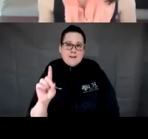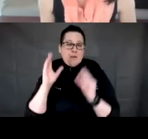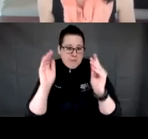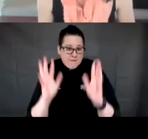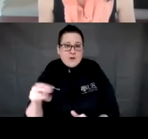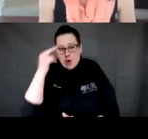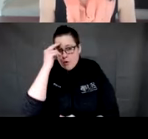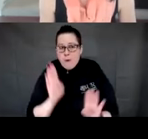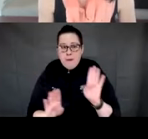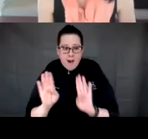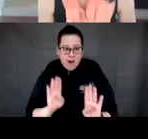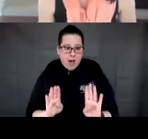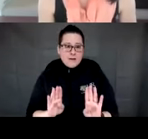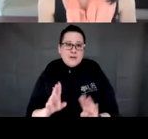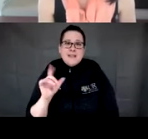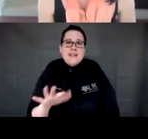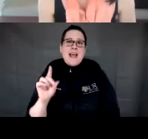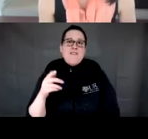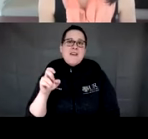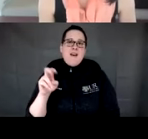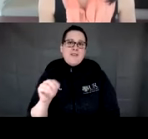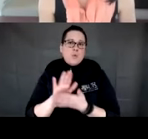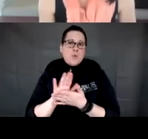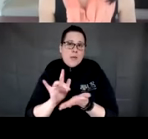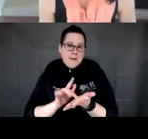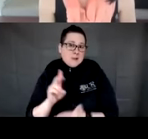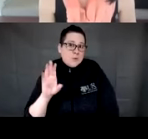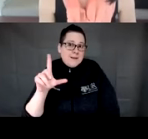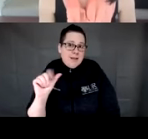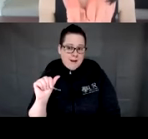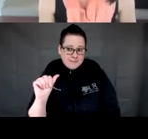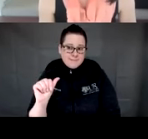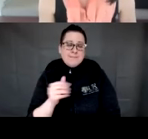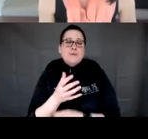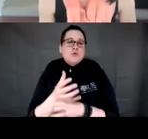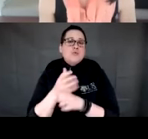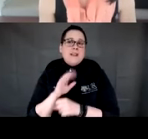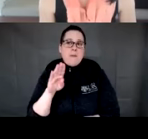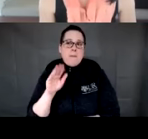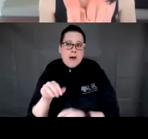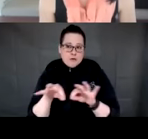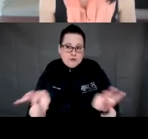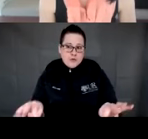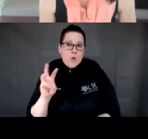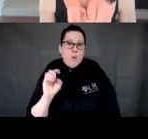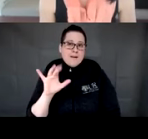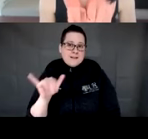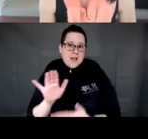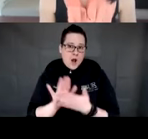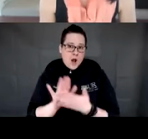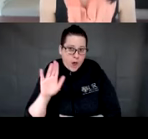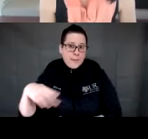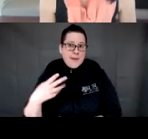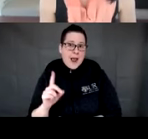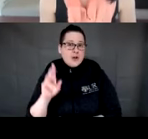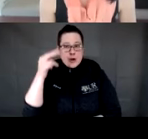of neurobiology in the David Geffen School of Medicine at UCLA, and she received her bachelor's from Wellesley College and her Ph.D.